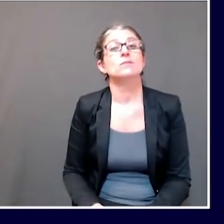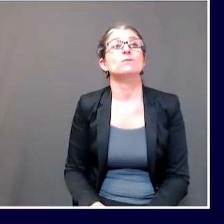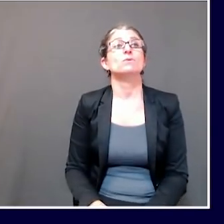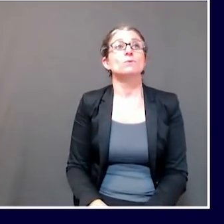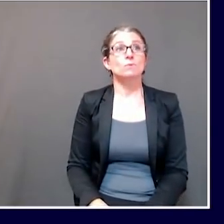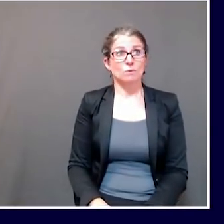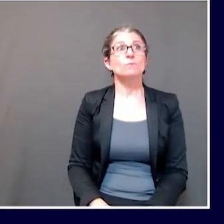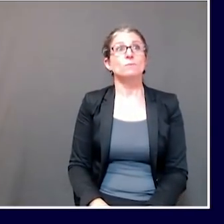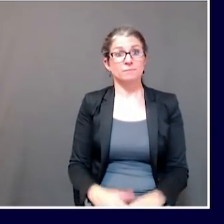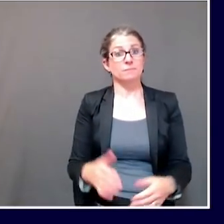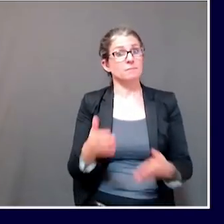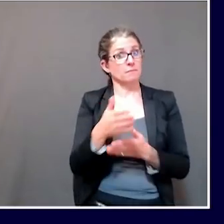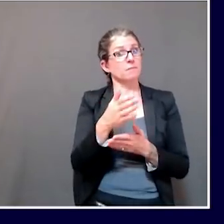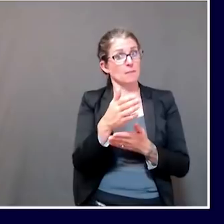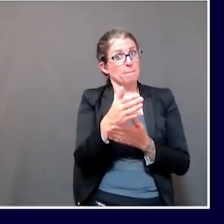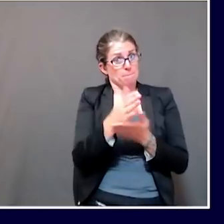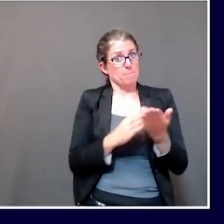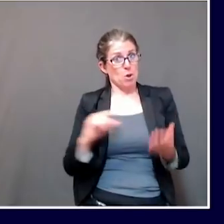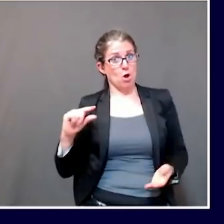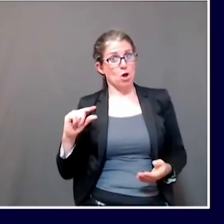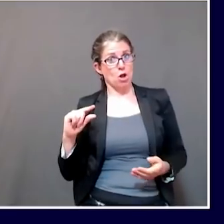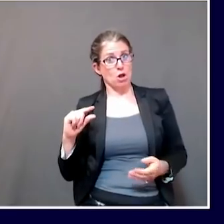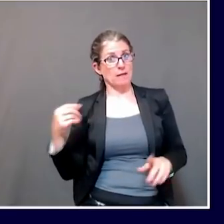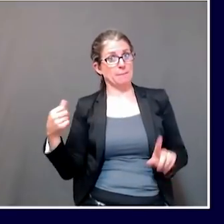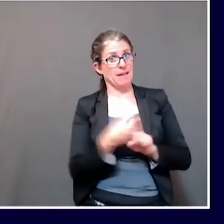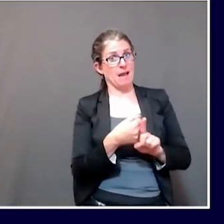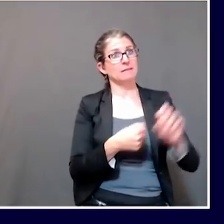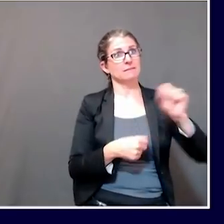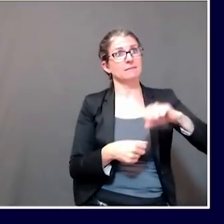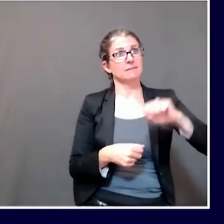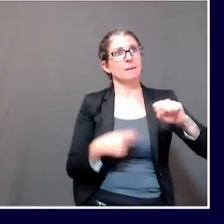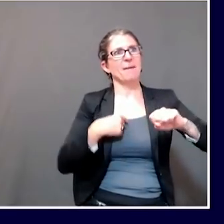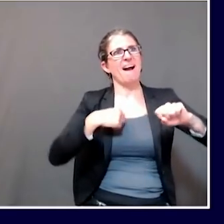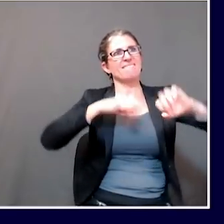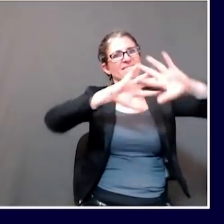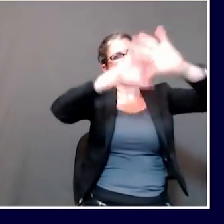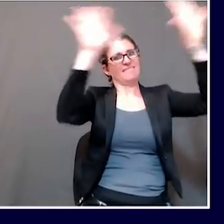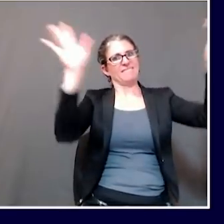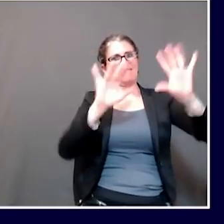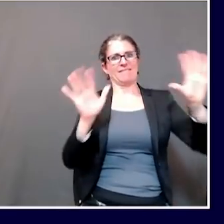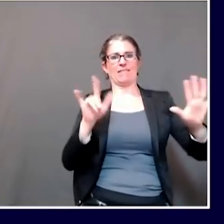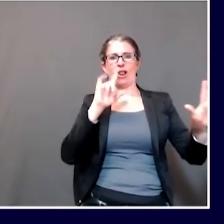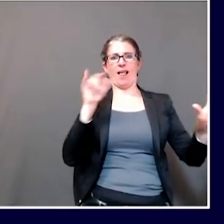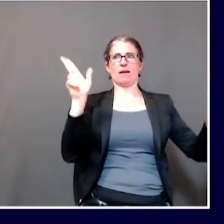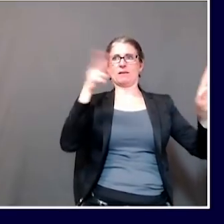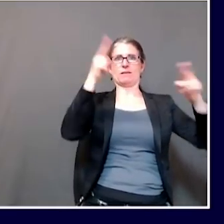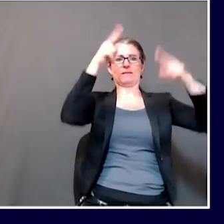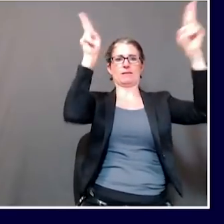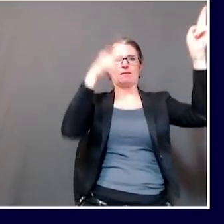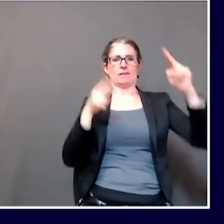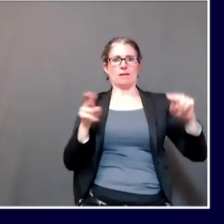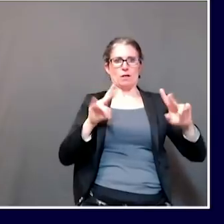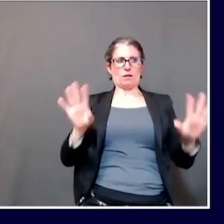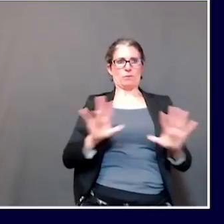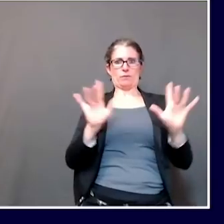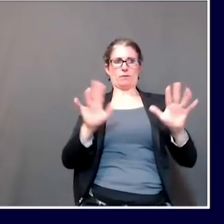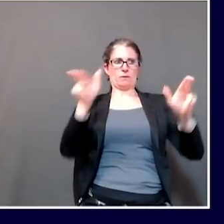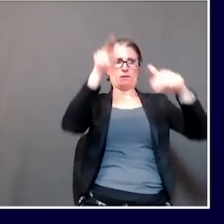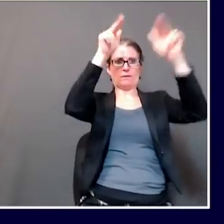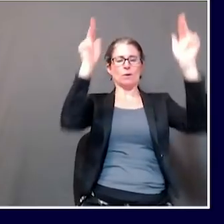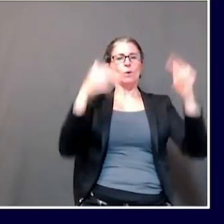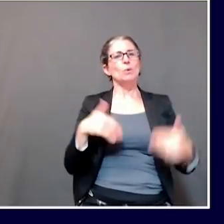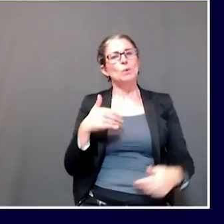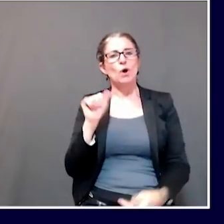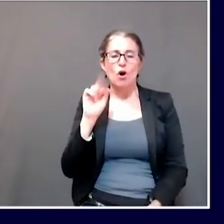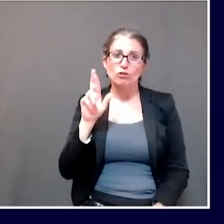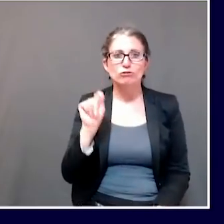it's also an art. And that art entails taking into account these local factors. So Morgan, thanks for